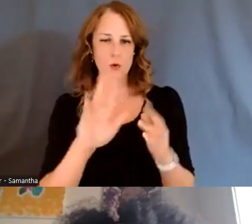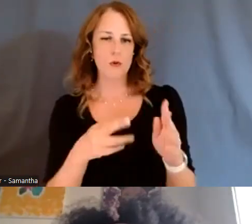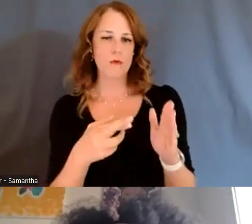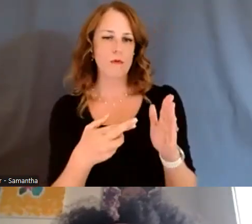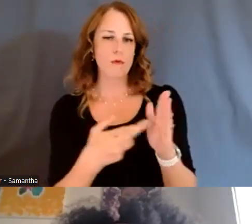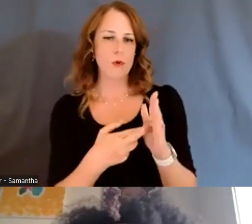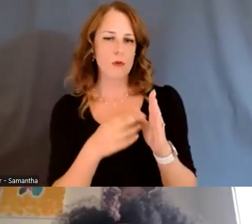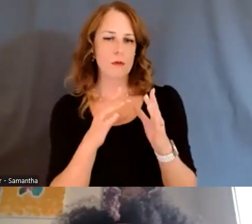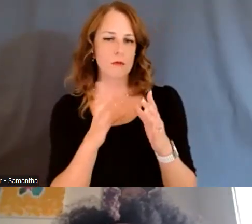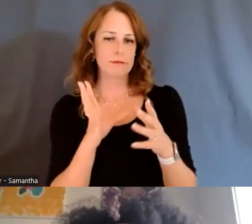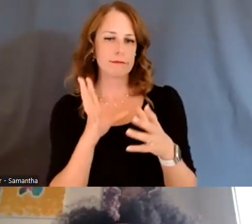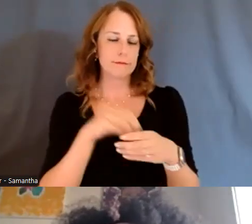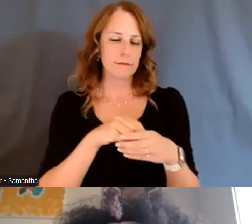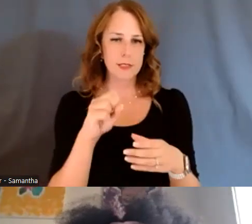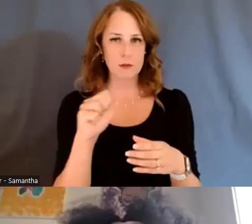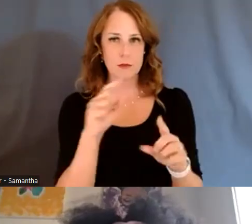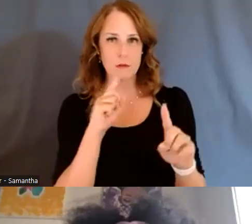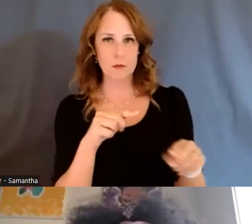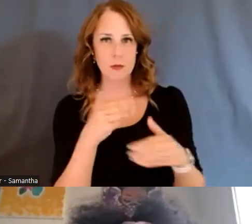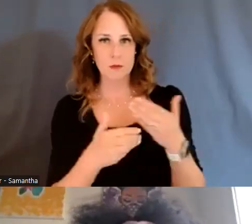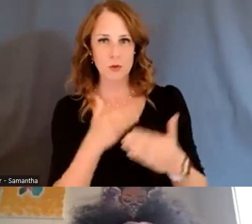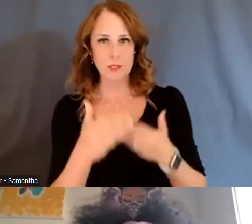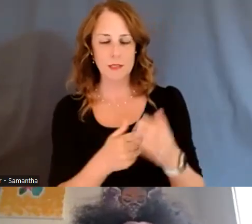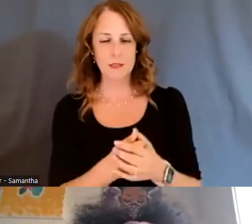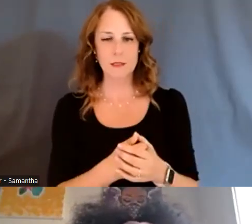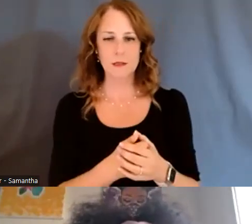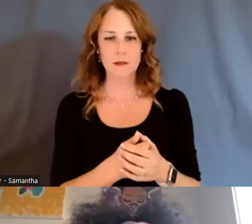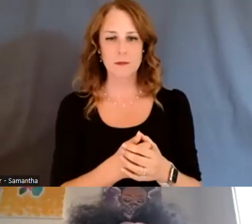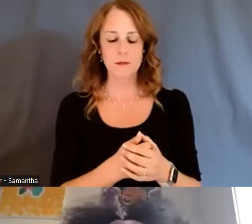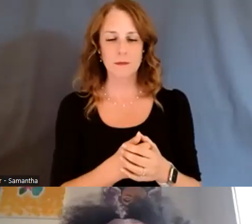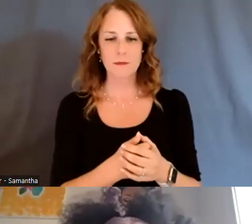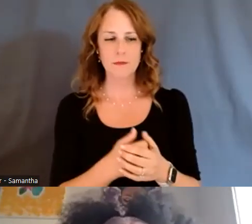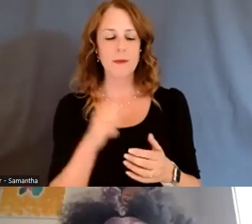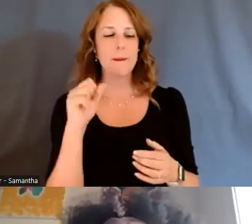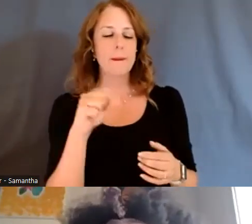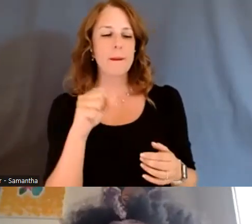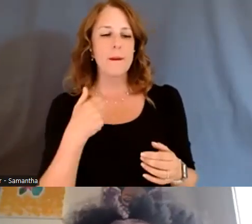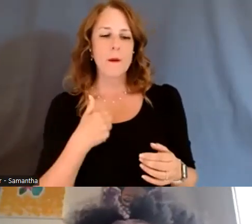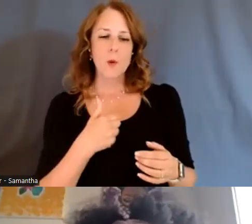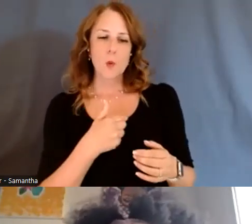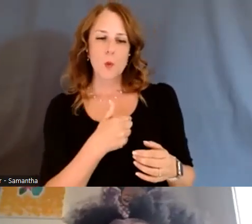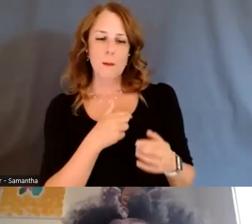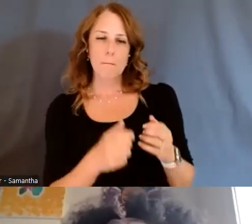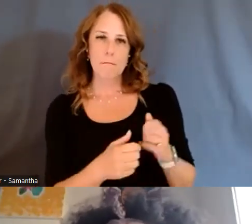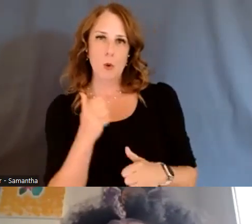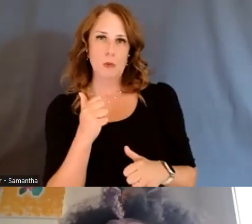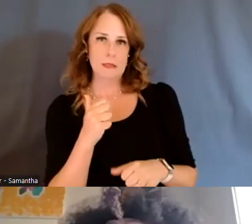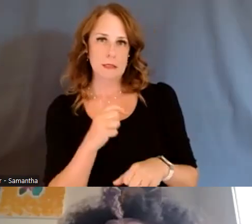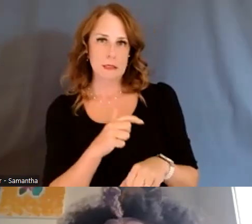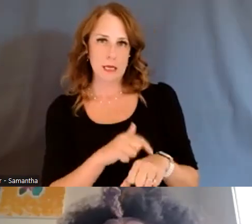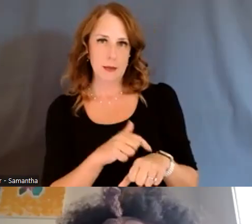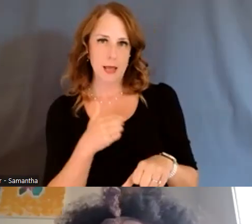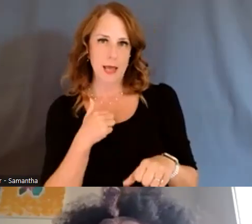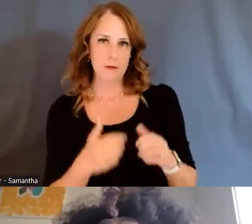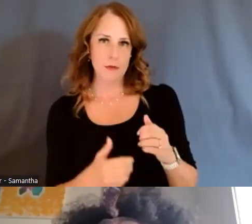response process? Yes, so we, in most circumstances, have the most